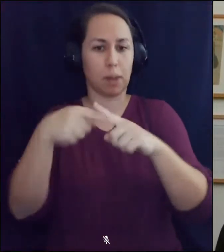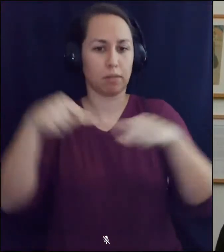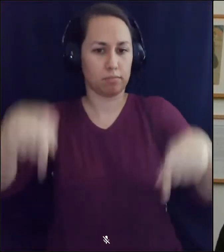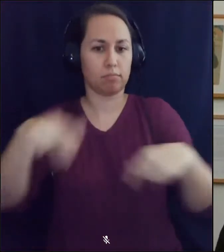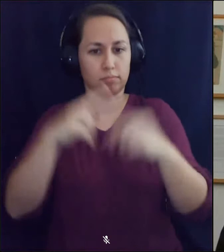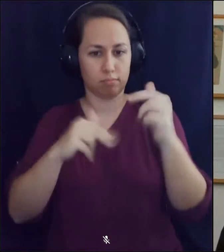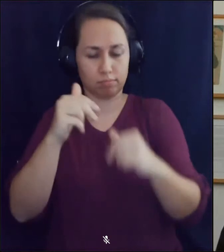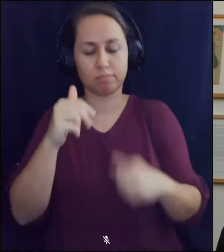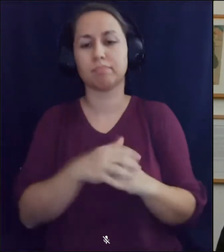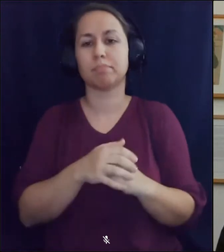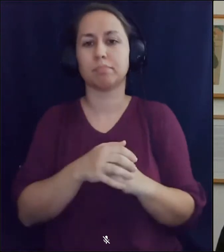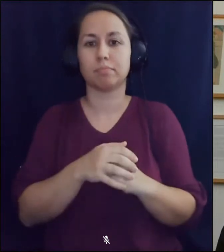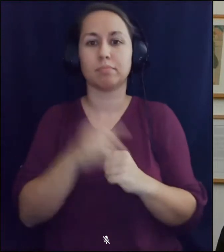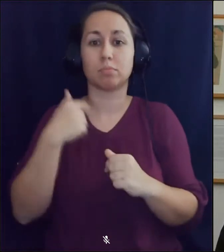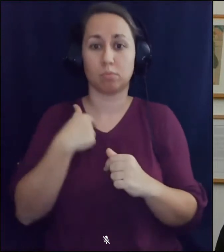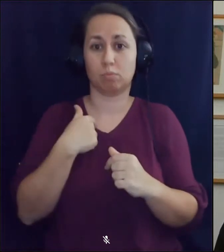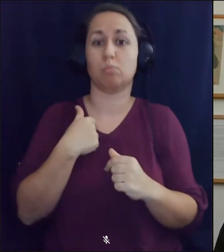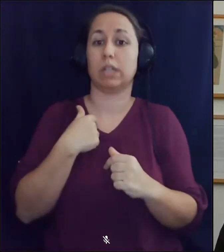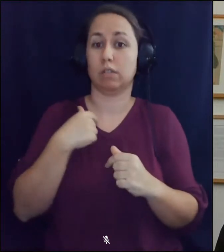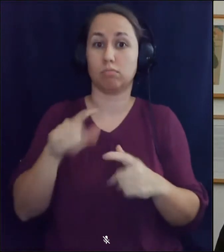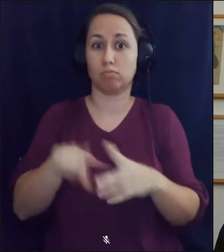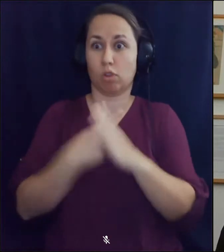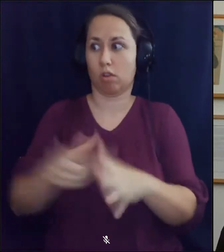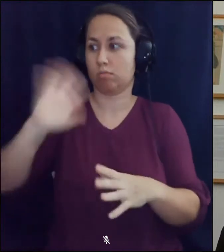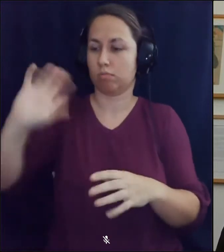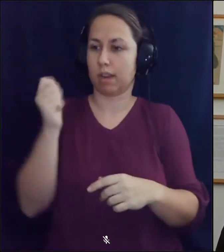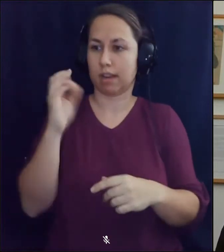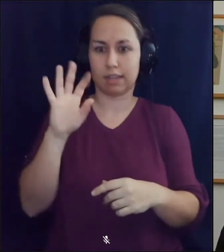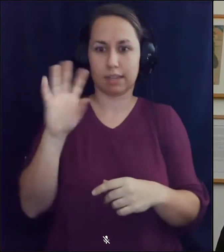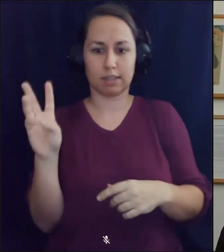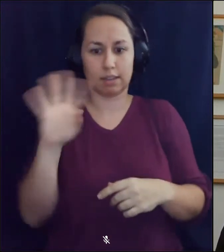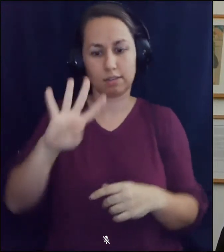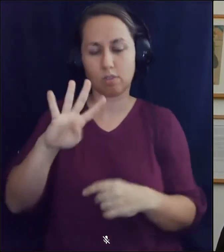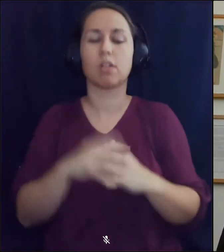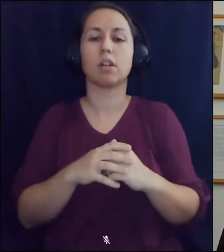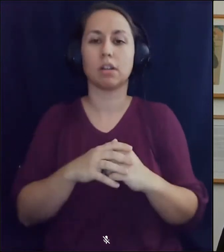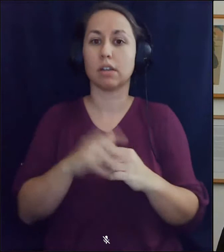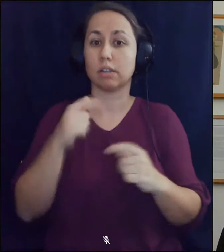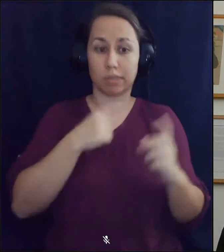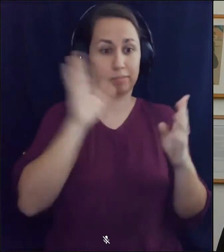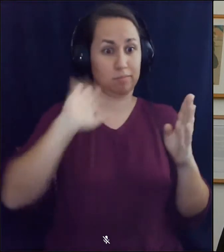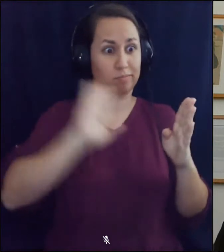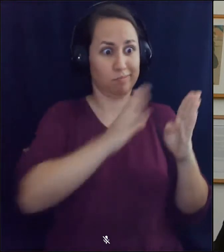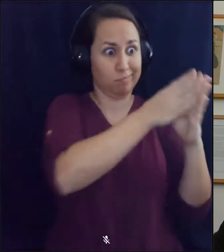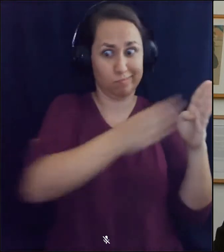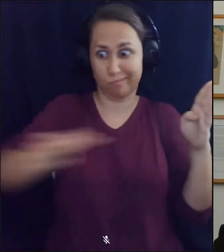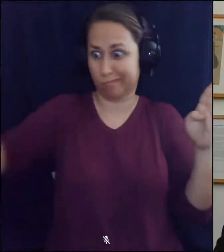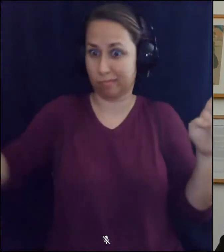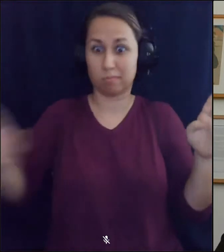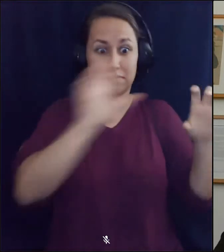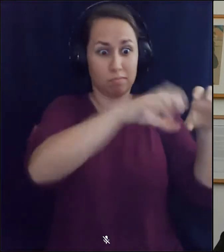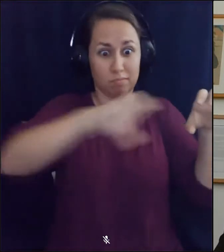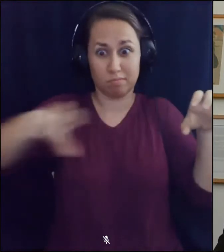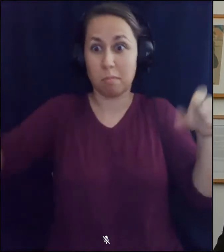Benjamin Dass over on 4th Avenue's Book Row. Stretching from Union Square to Astor Place, Book Row gradually dwindled until, after over 93